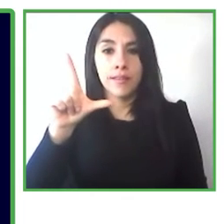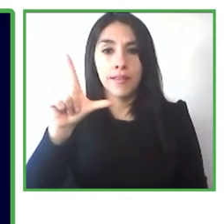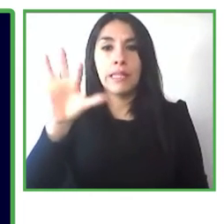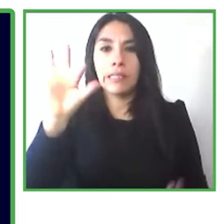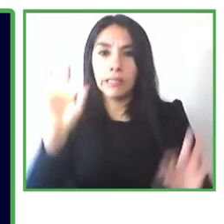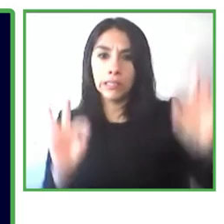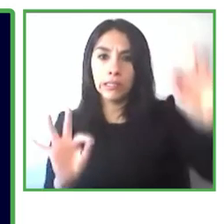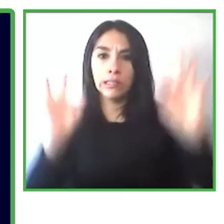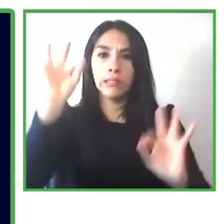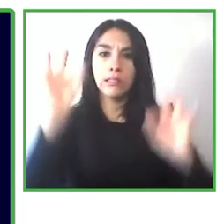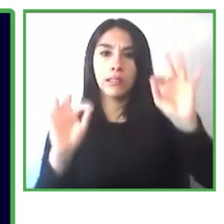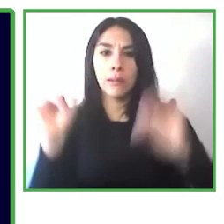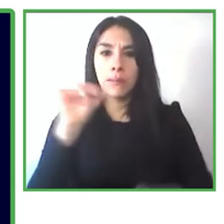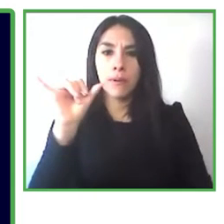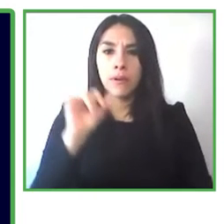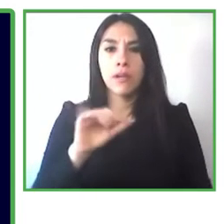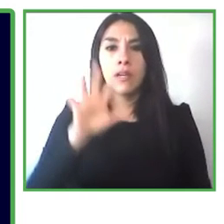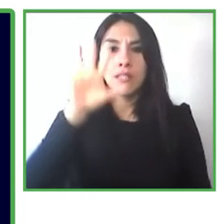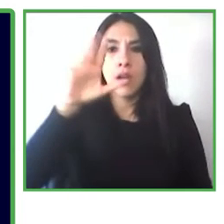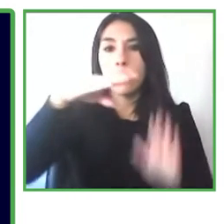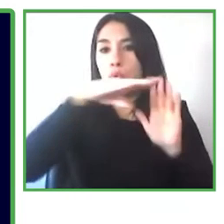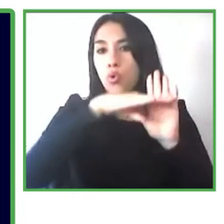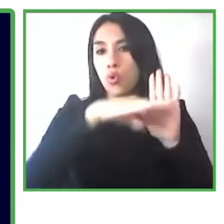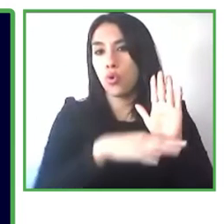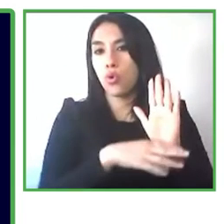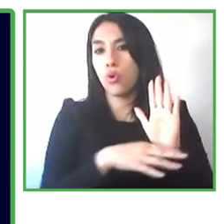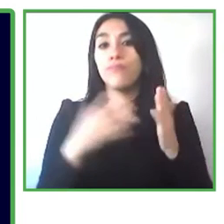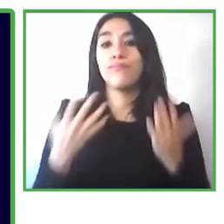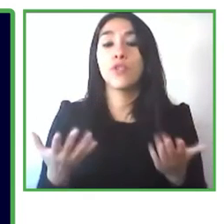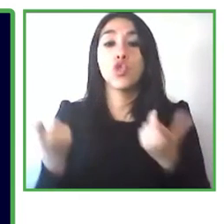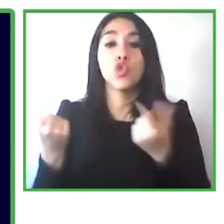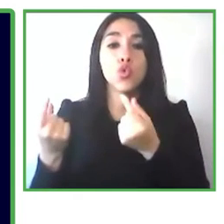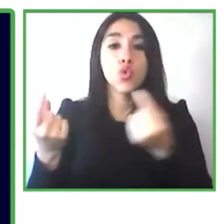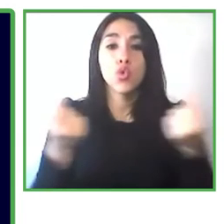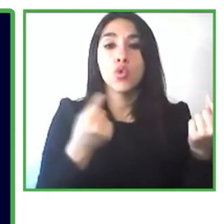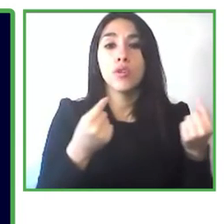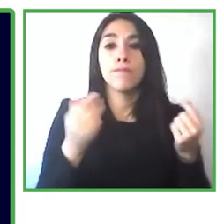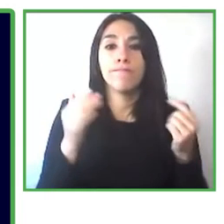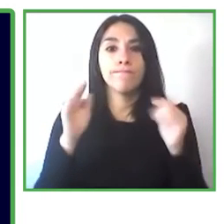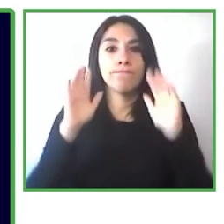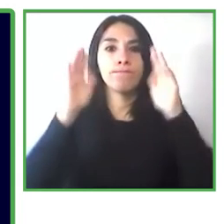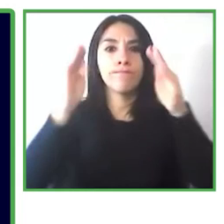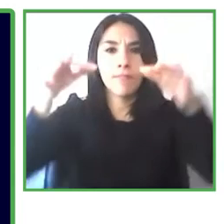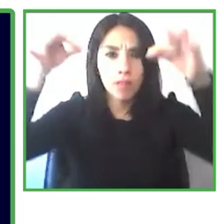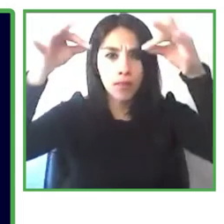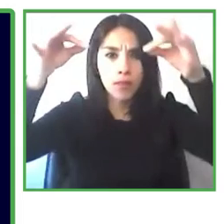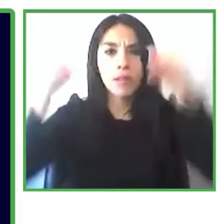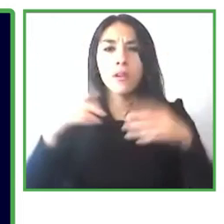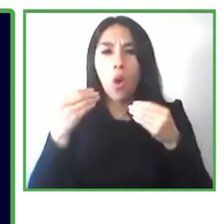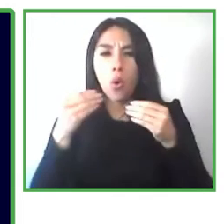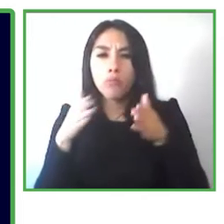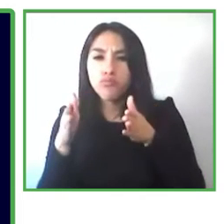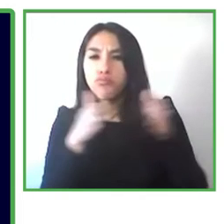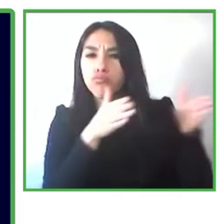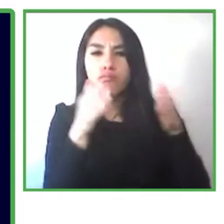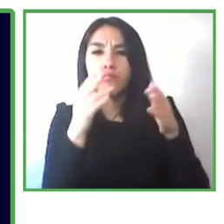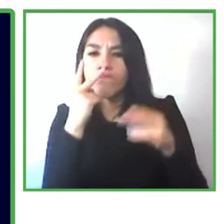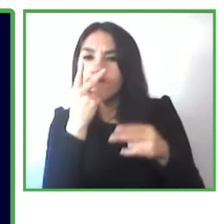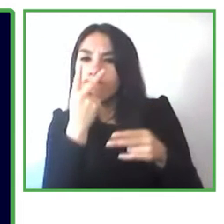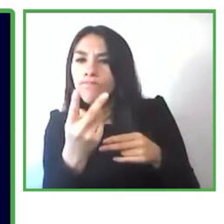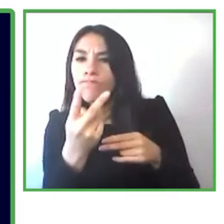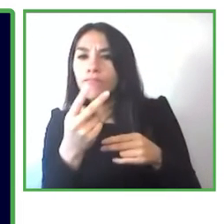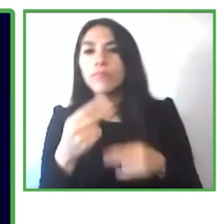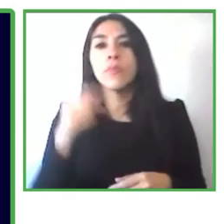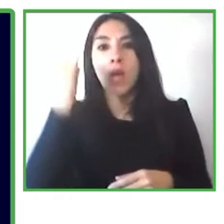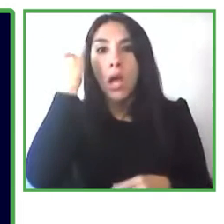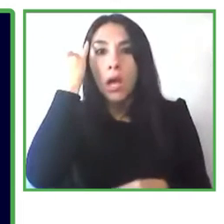that offers a roadmap to improve creativity, productivity, organizational climate,